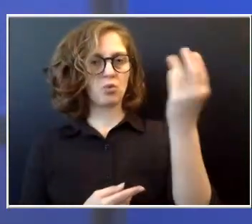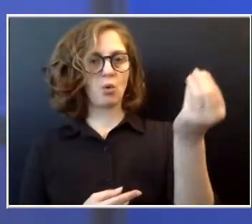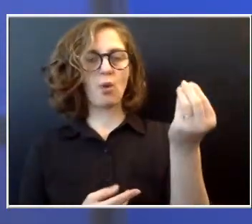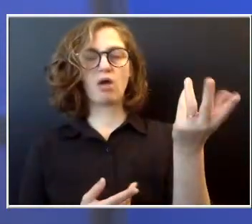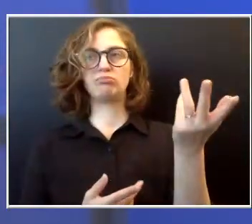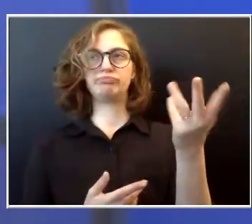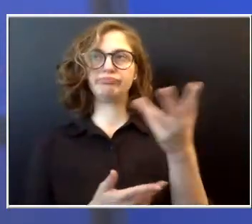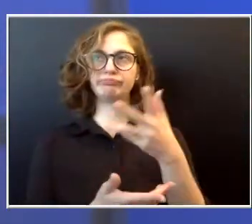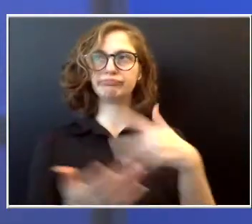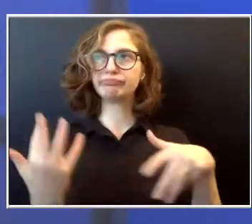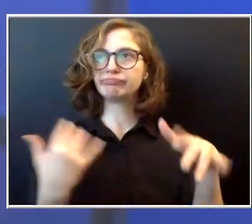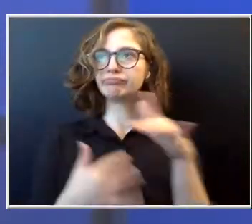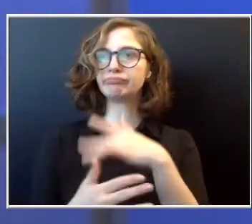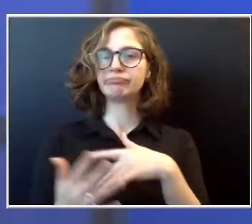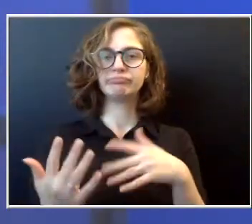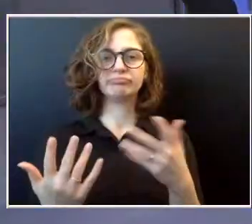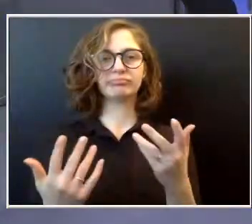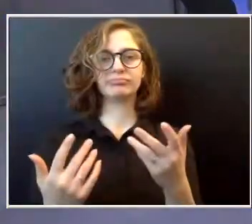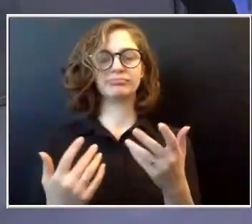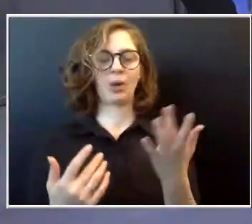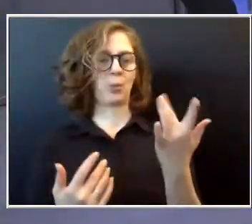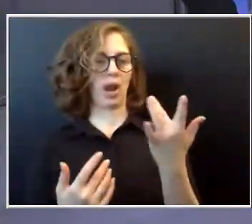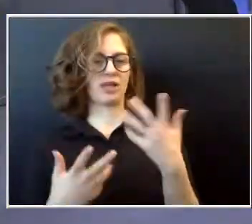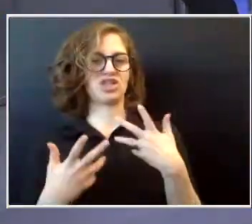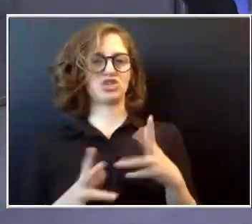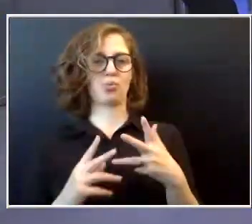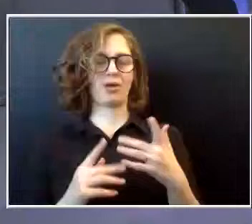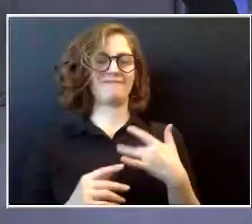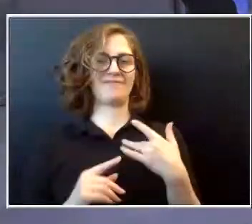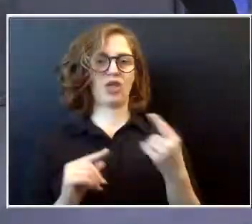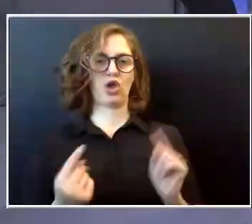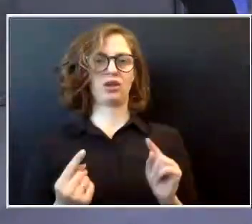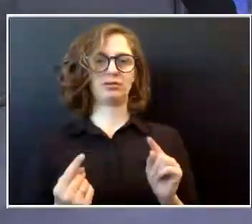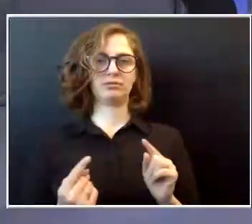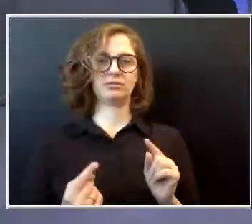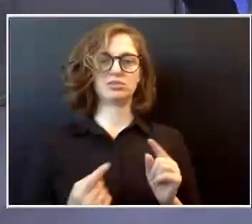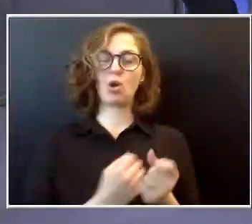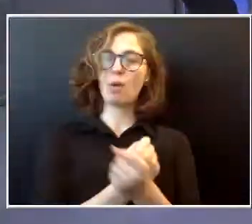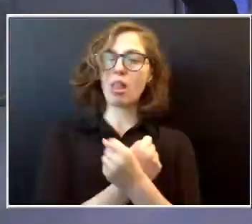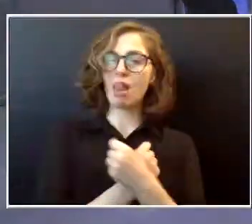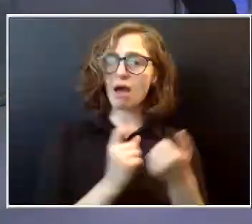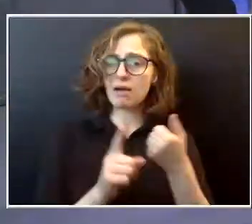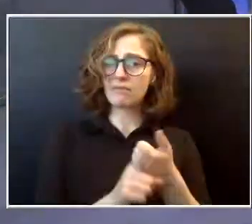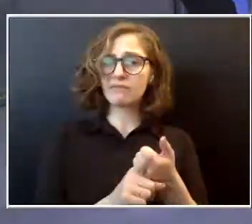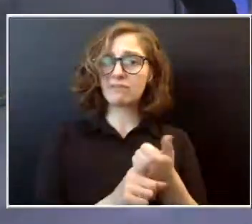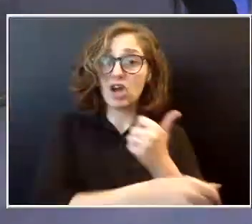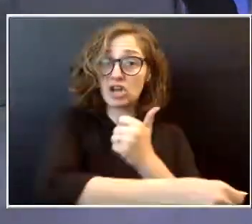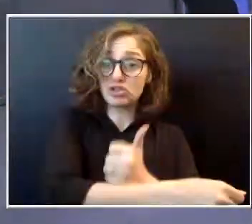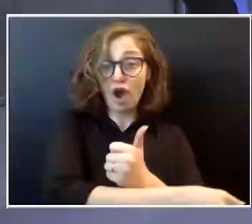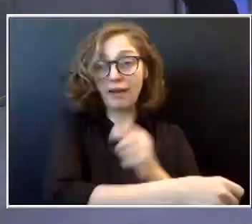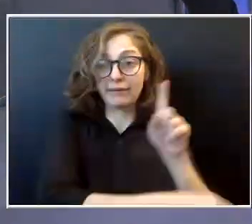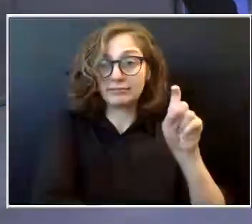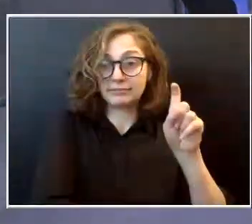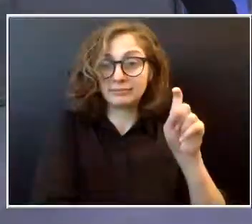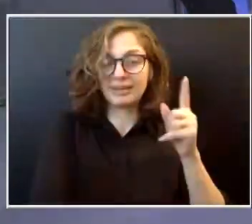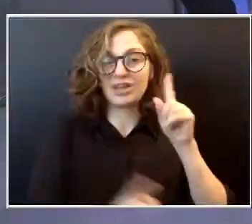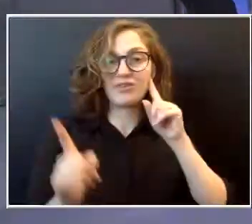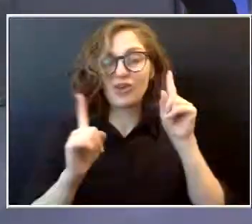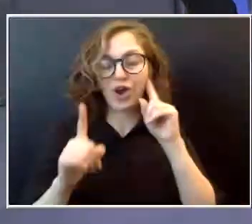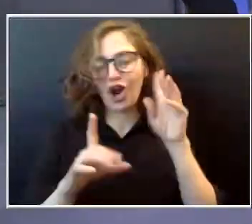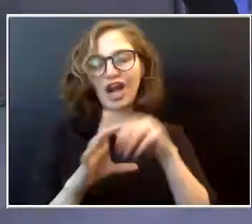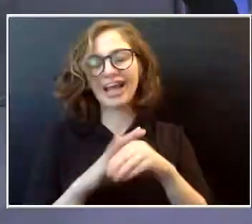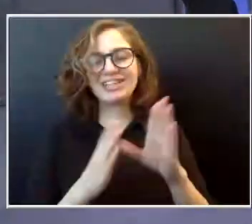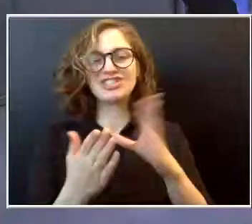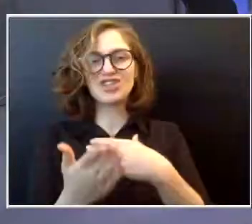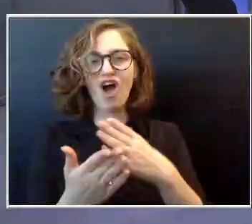the risk of heartache. Is love a drug? I've heard this in songs. I've heard people say it. Does the body respond to love